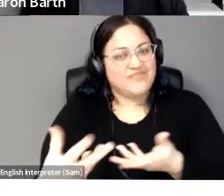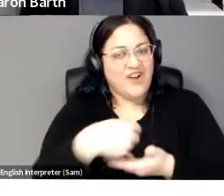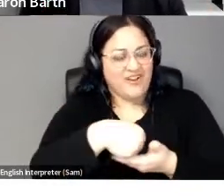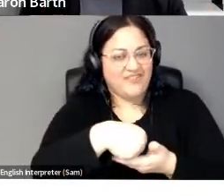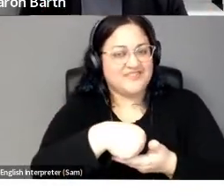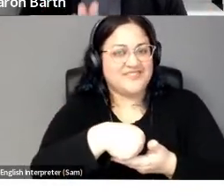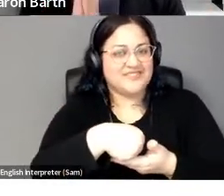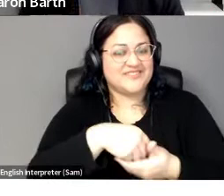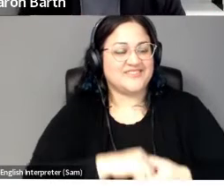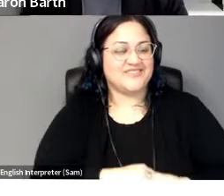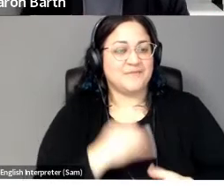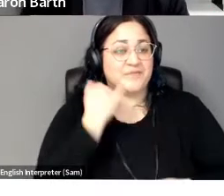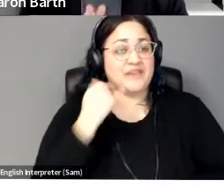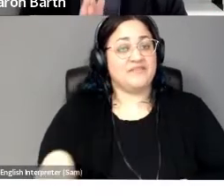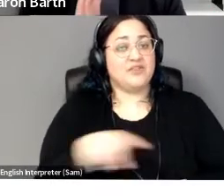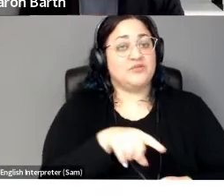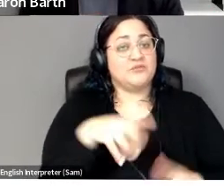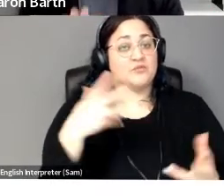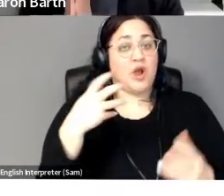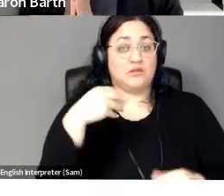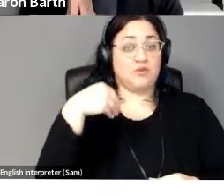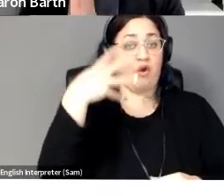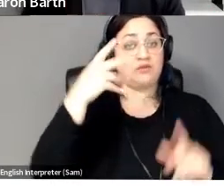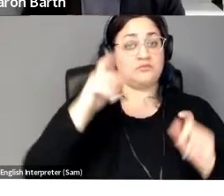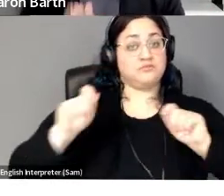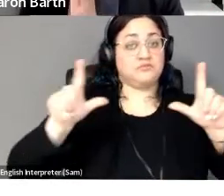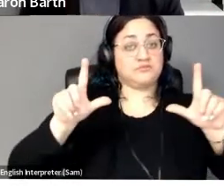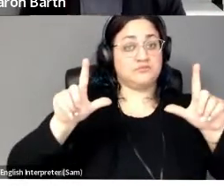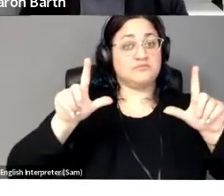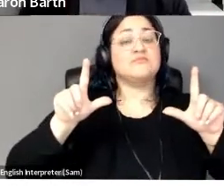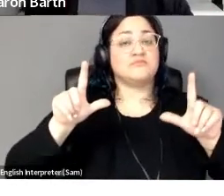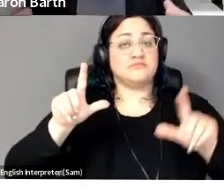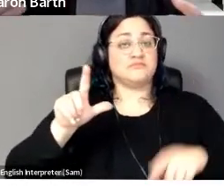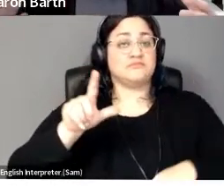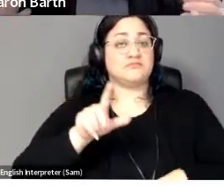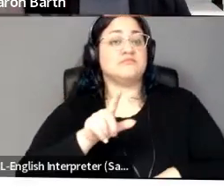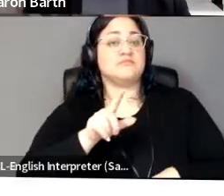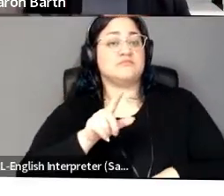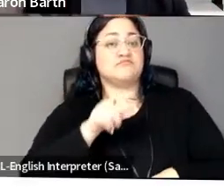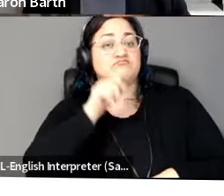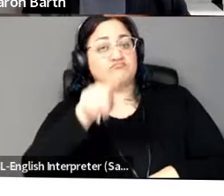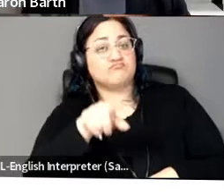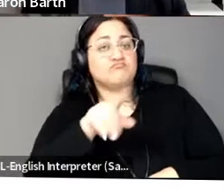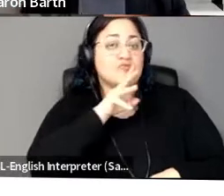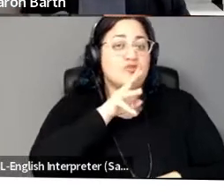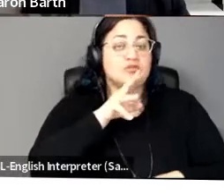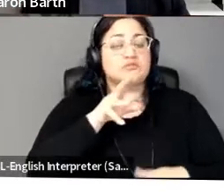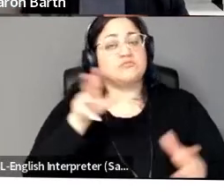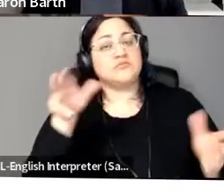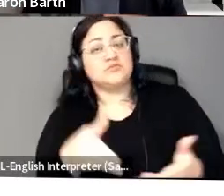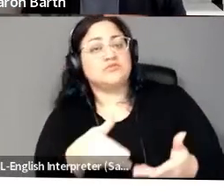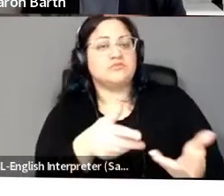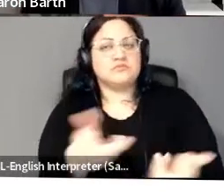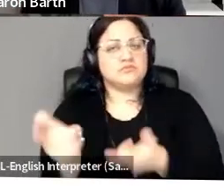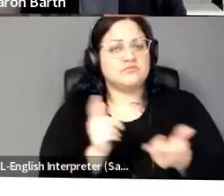be helpful to me if you turned on your screens, your videos, so I can see you. You can feel free to engage